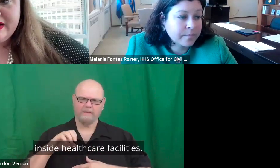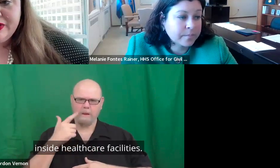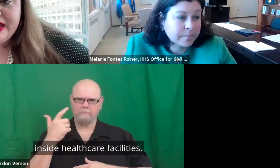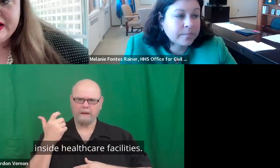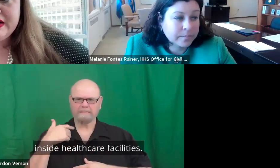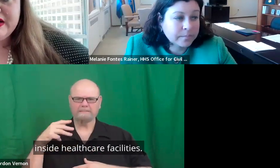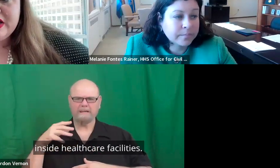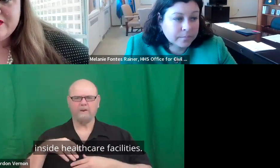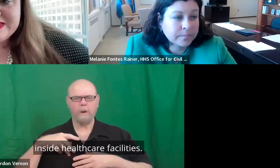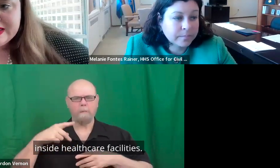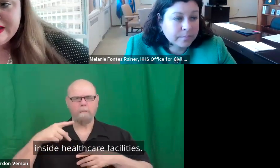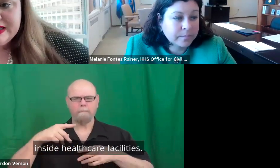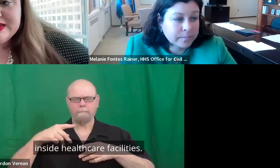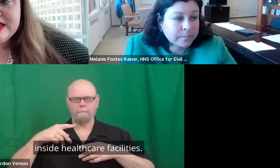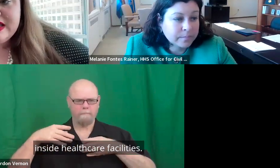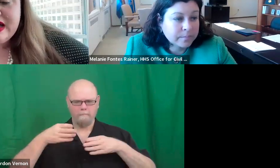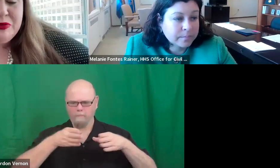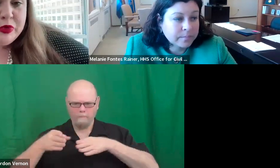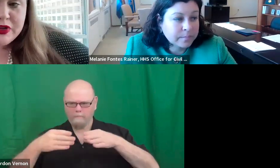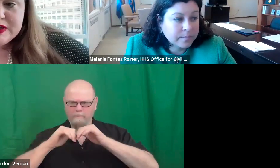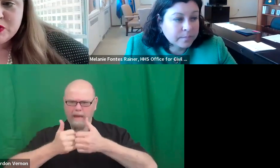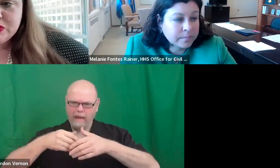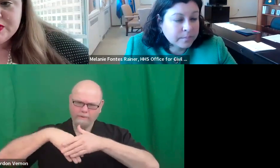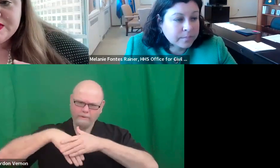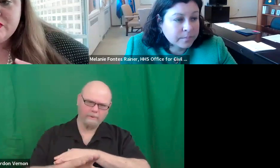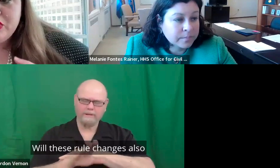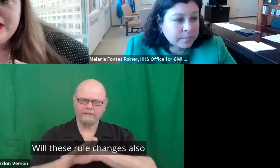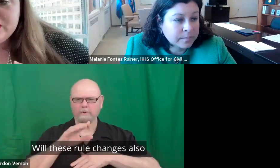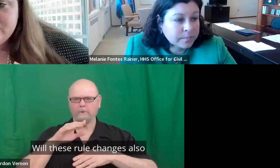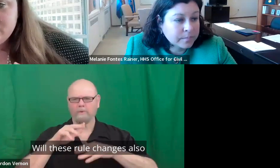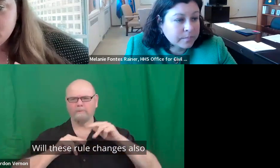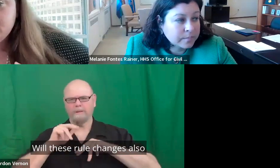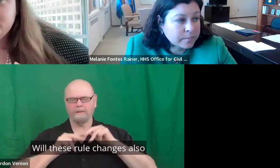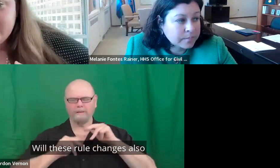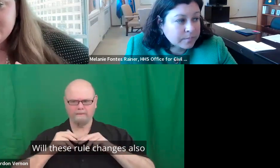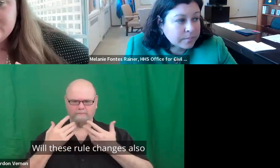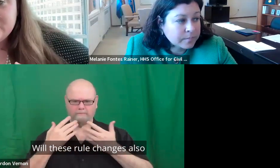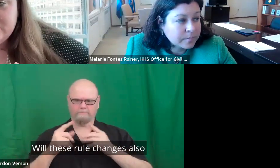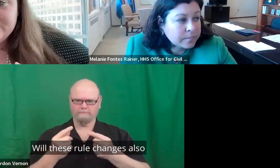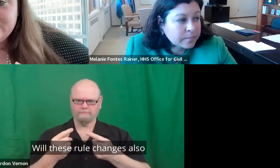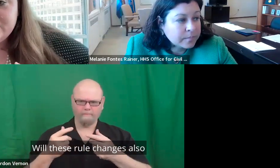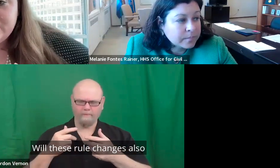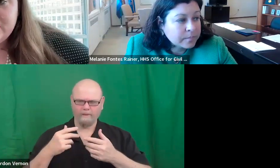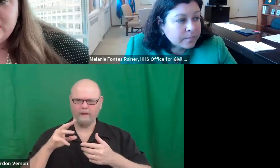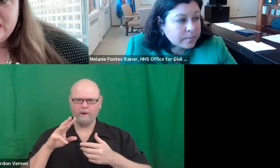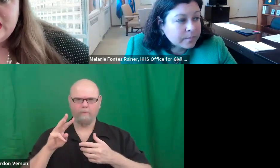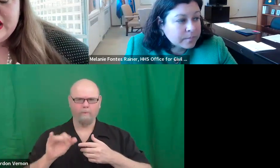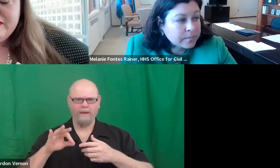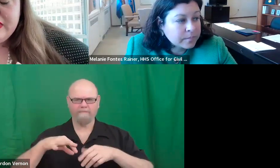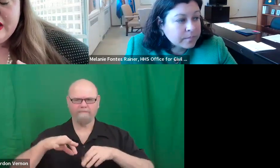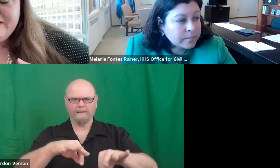inside healthcare facilities. Will these rule changes also